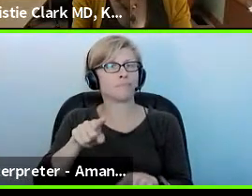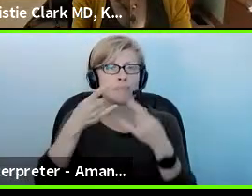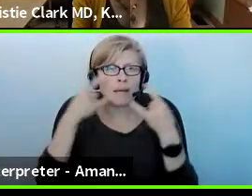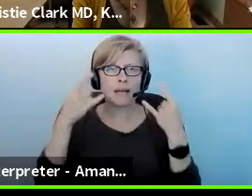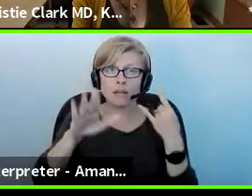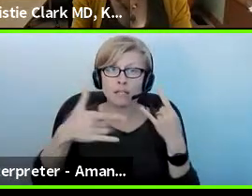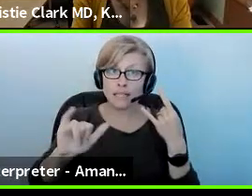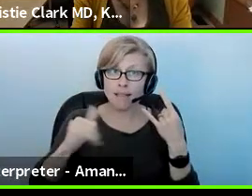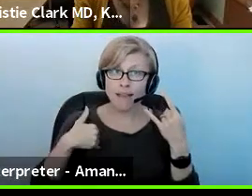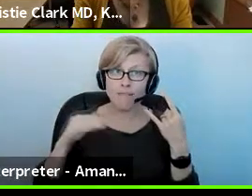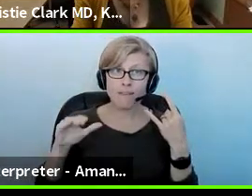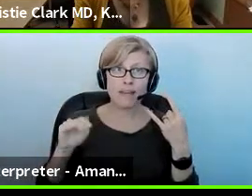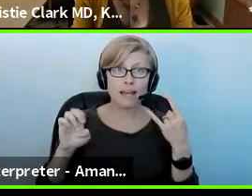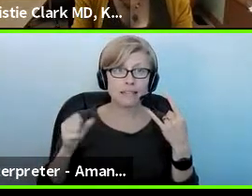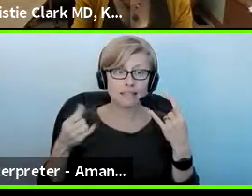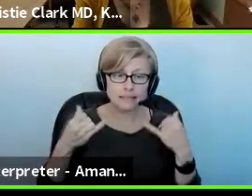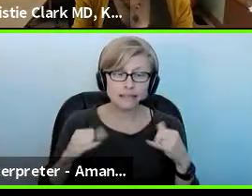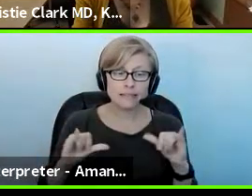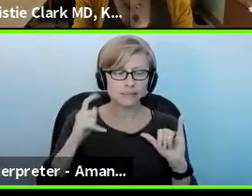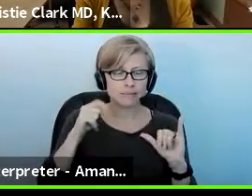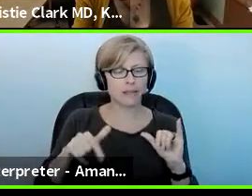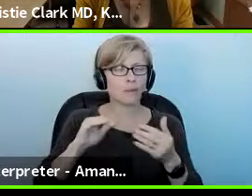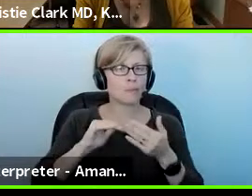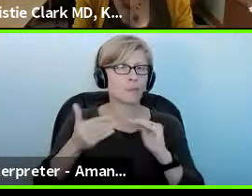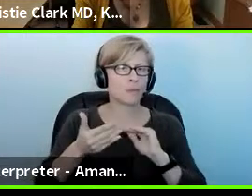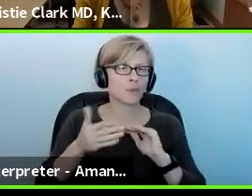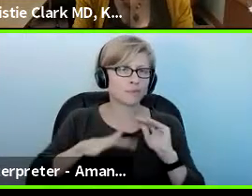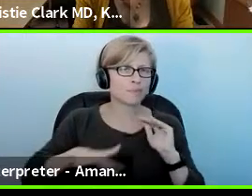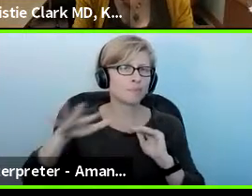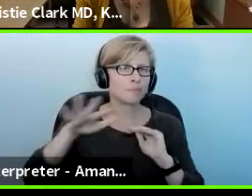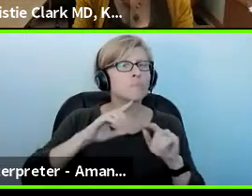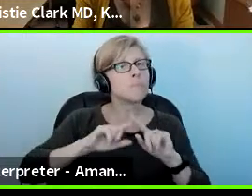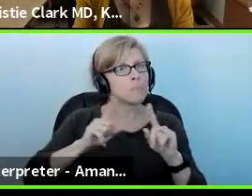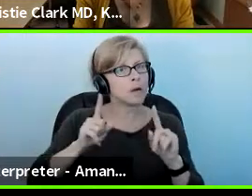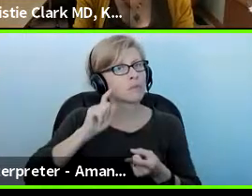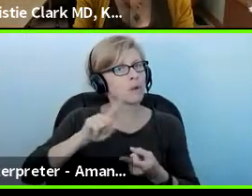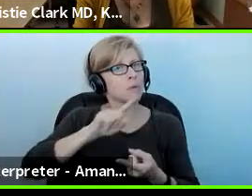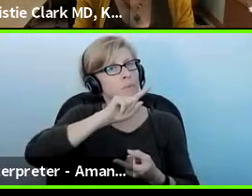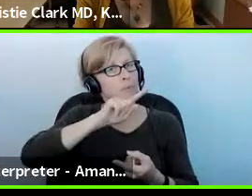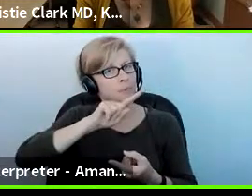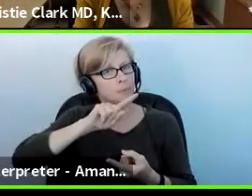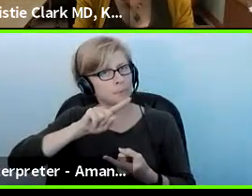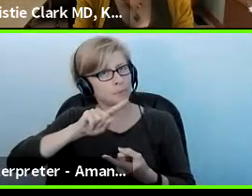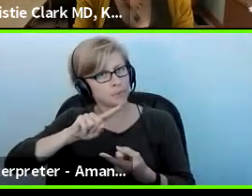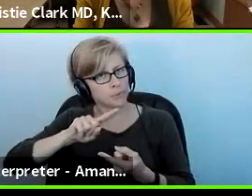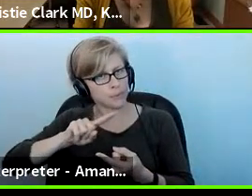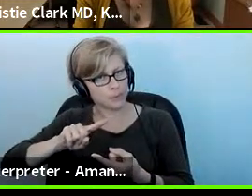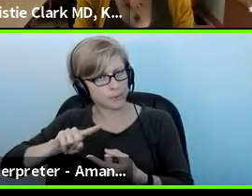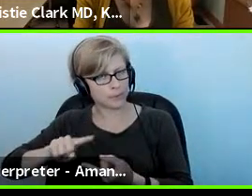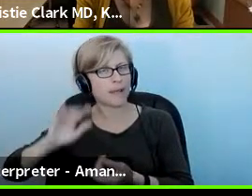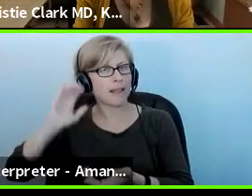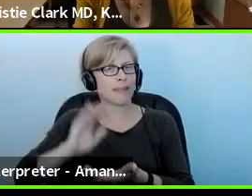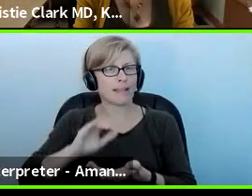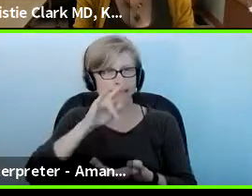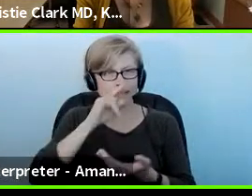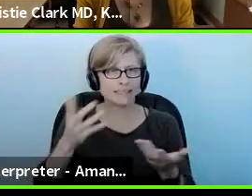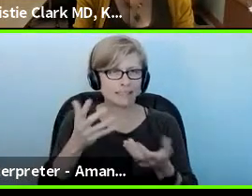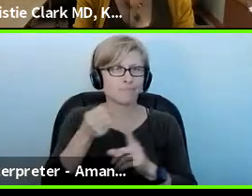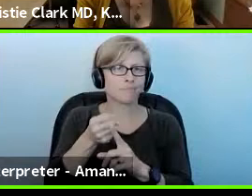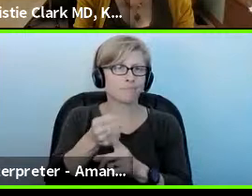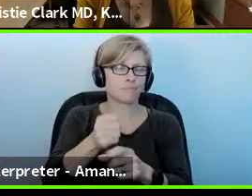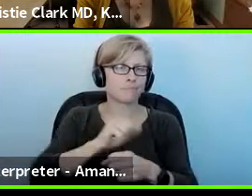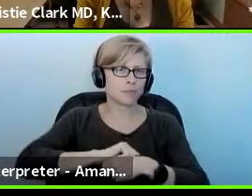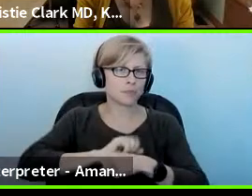cases because it's in our community as well, but we are seeing that decline, and we're tracking that. So